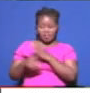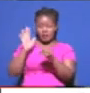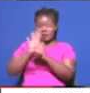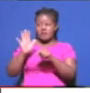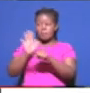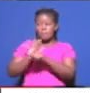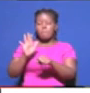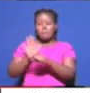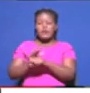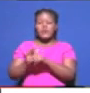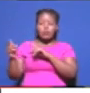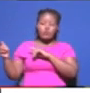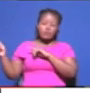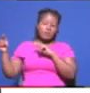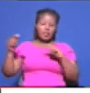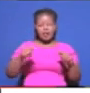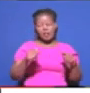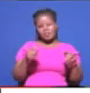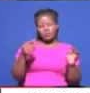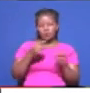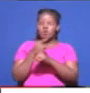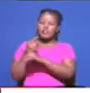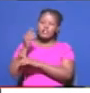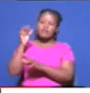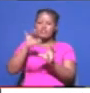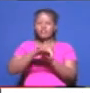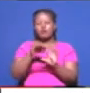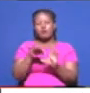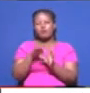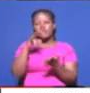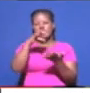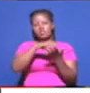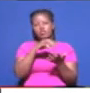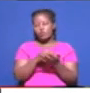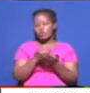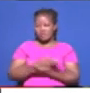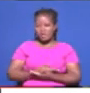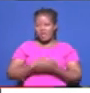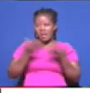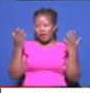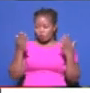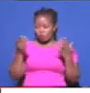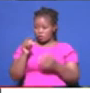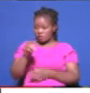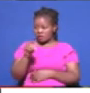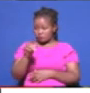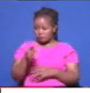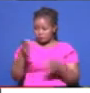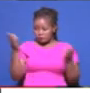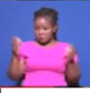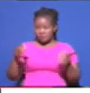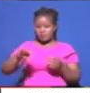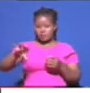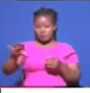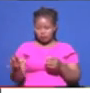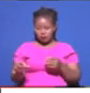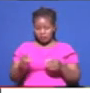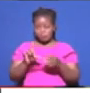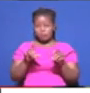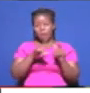be streaming to various polling stations across this county, so then they can